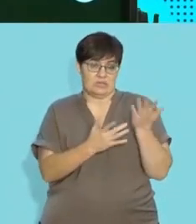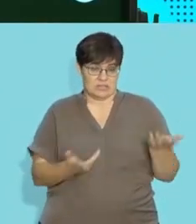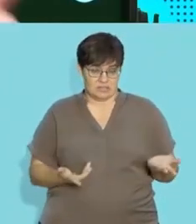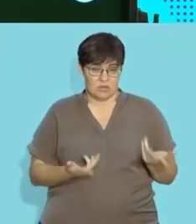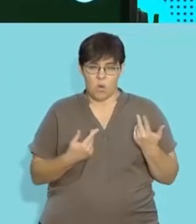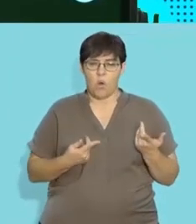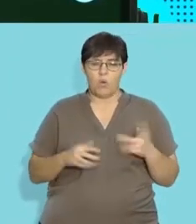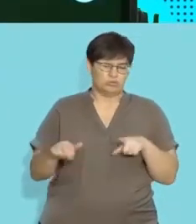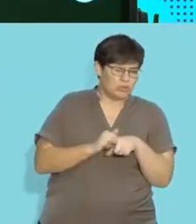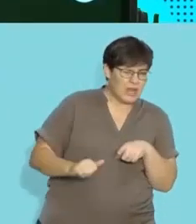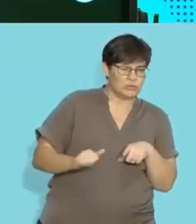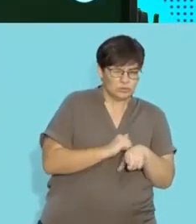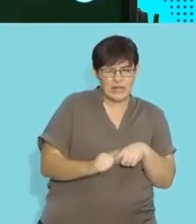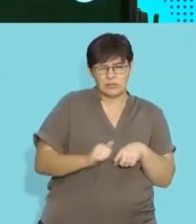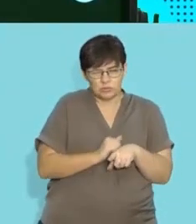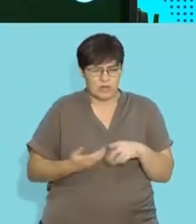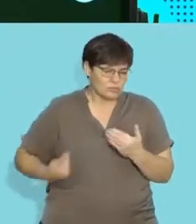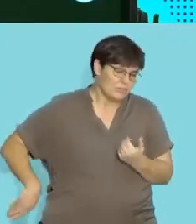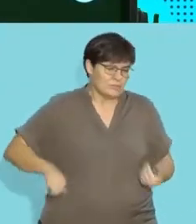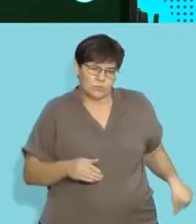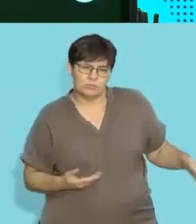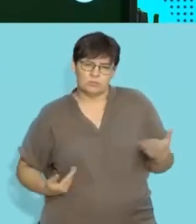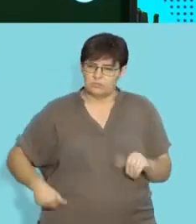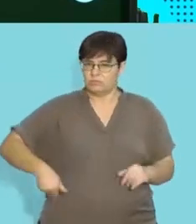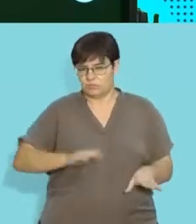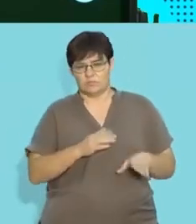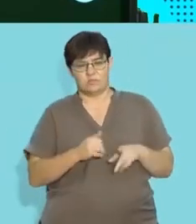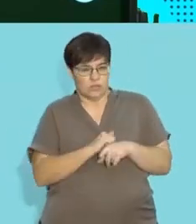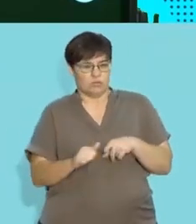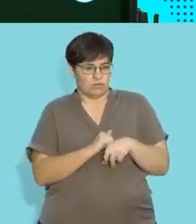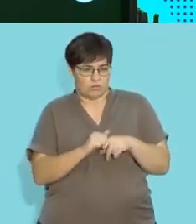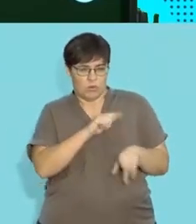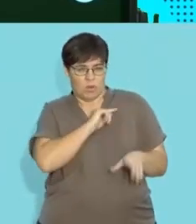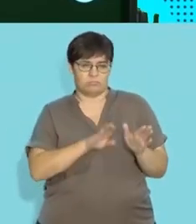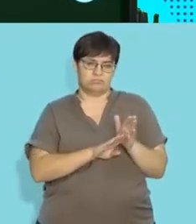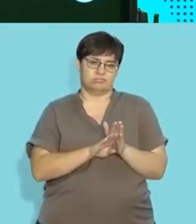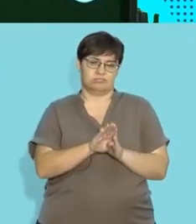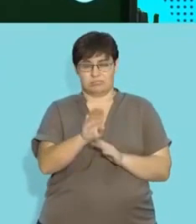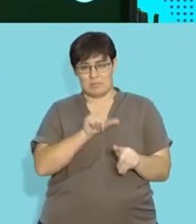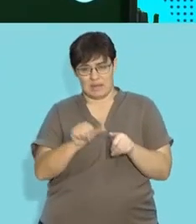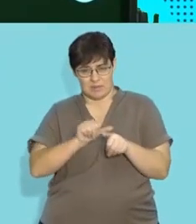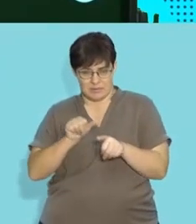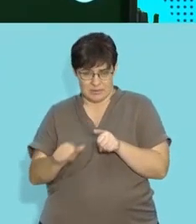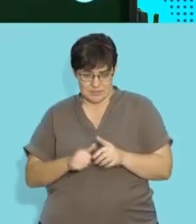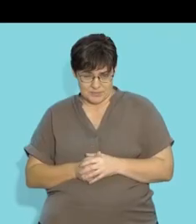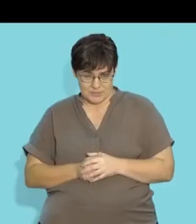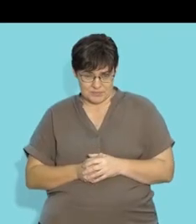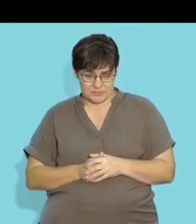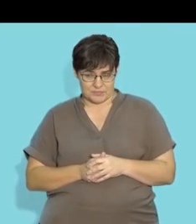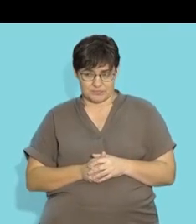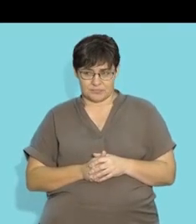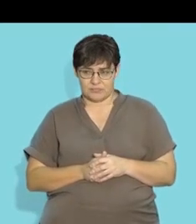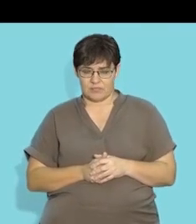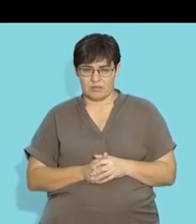more technology or training better as swimmers, because they're getting better every year. But also we can see